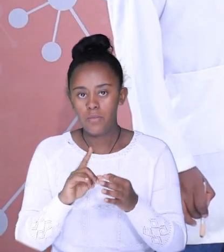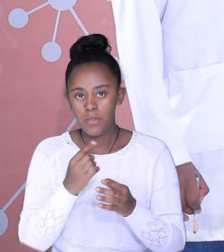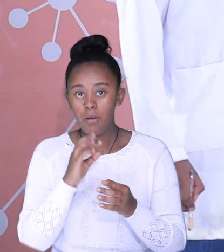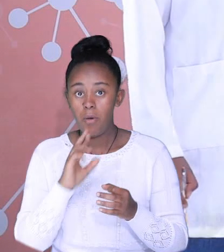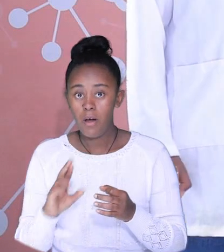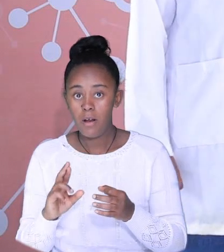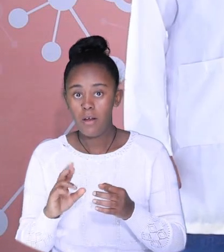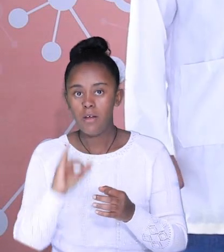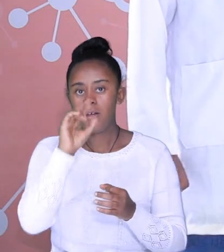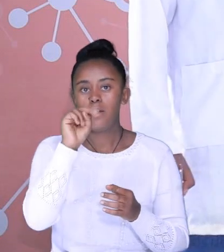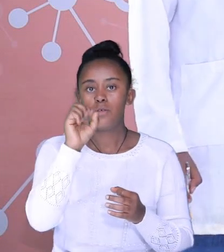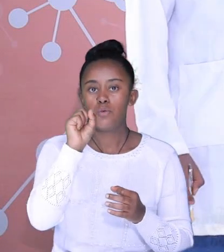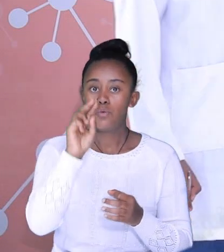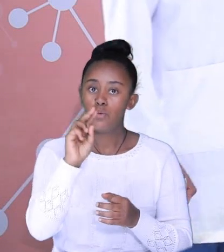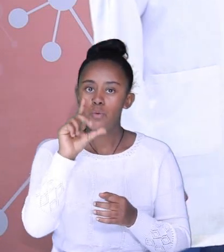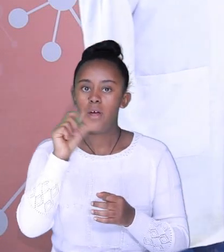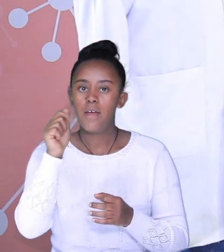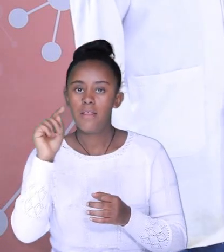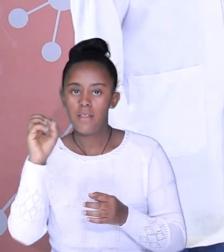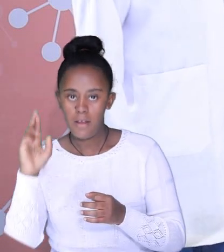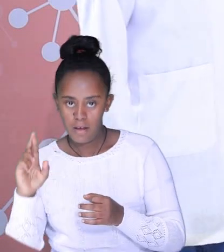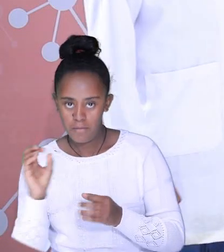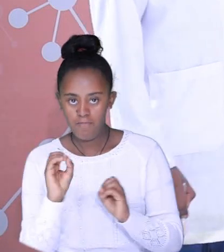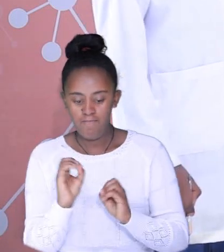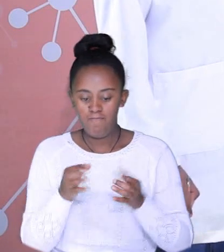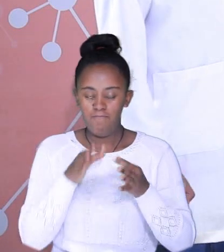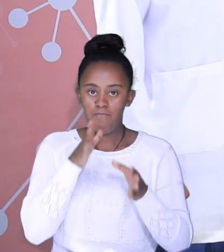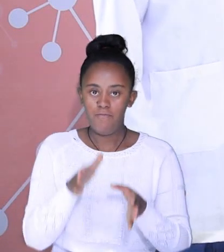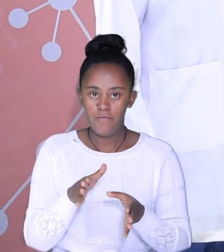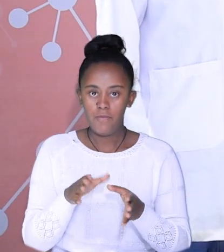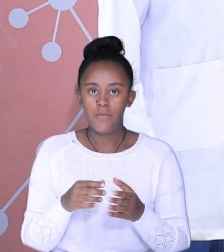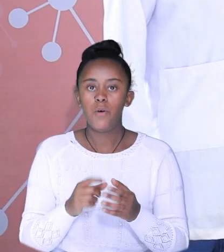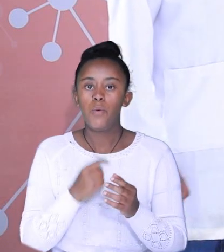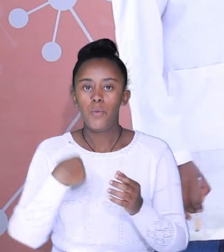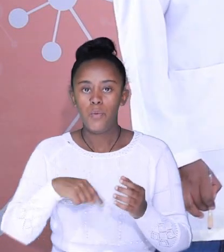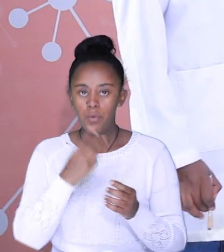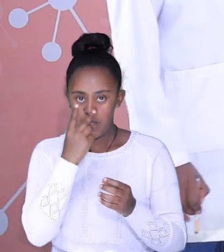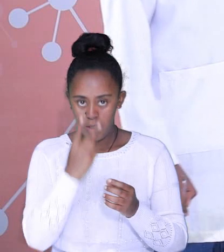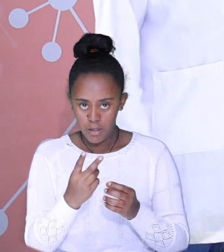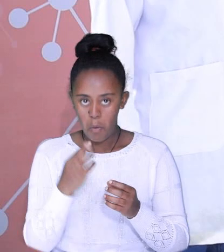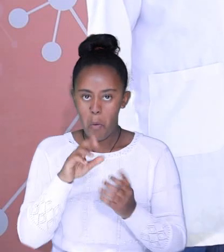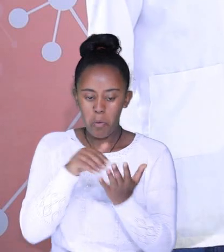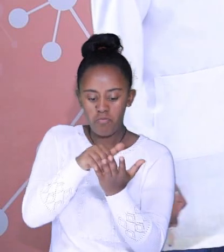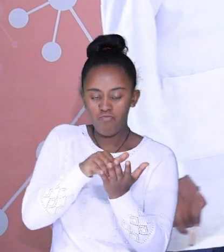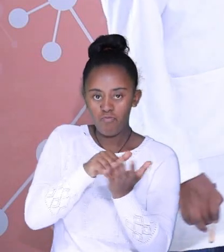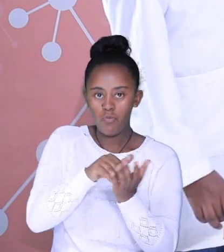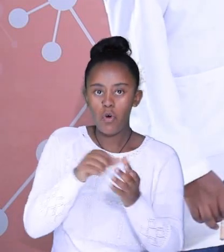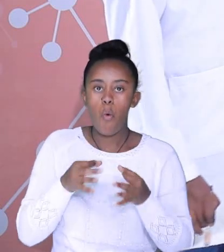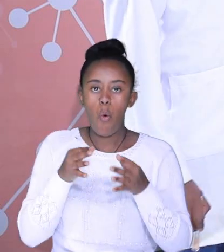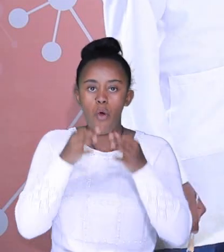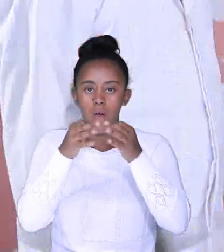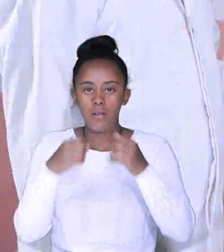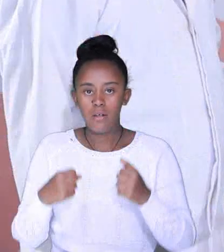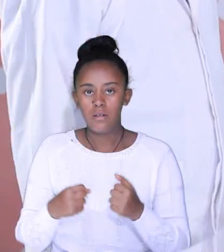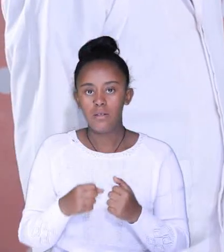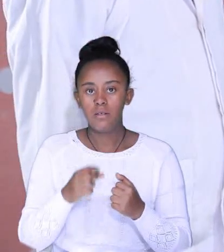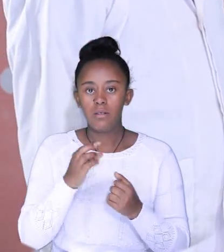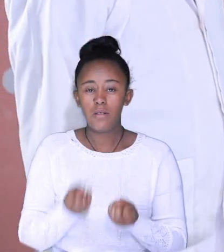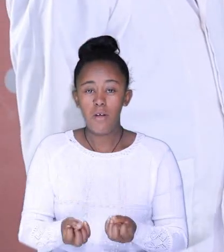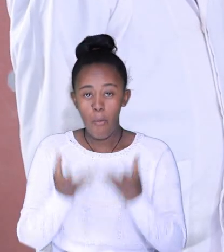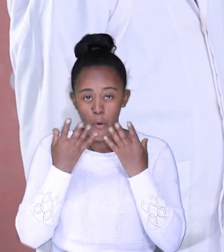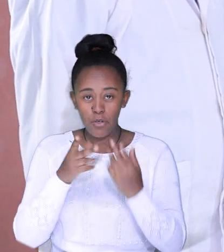are called insulator. Now we see the insulators or poor conductors and the